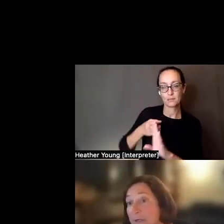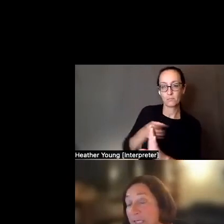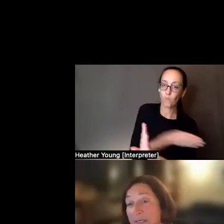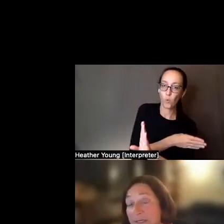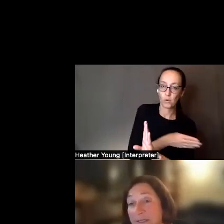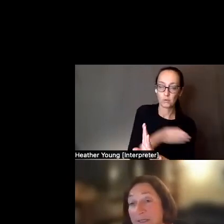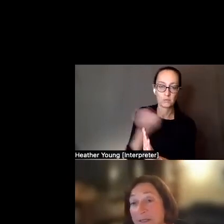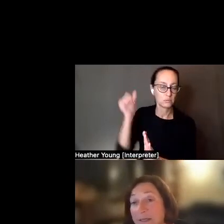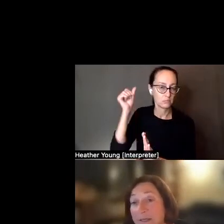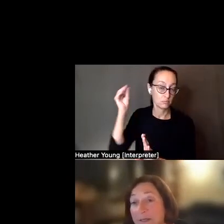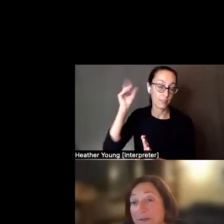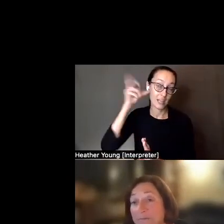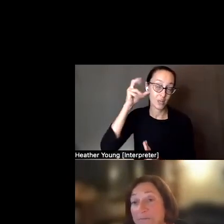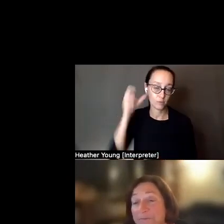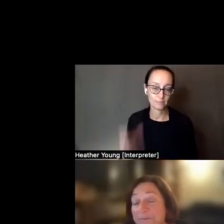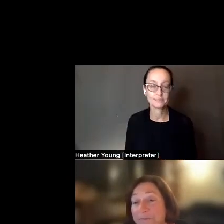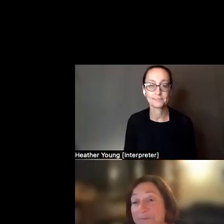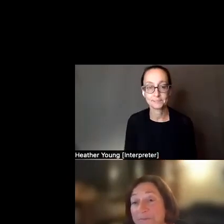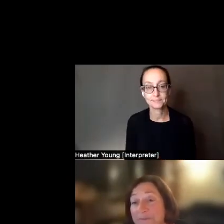sound. Right.